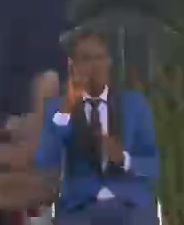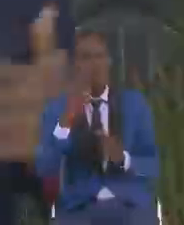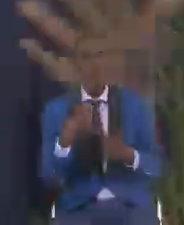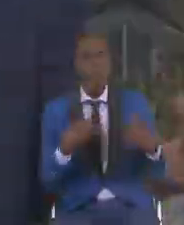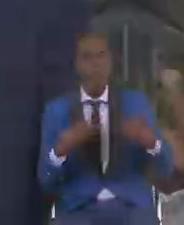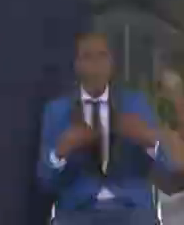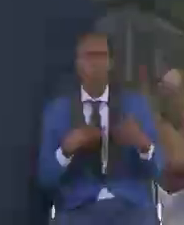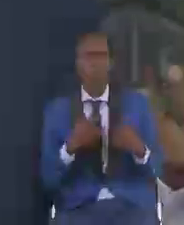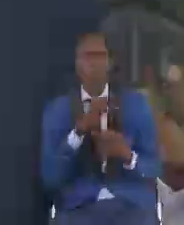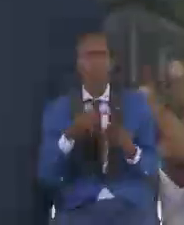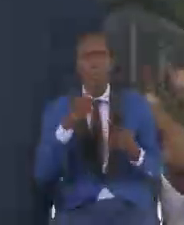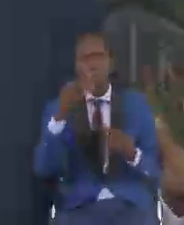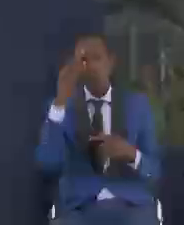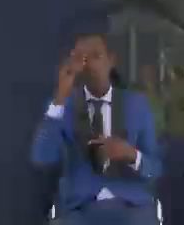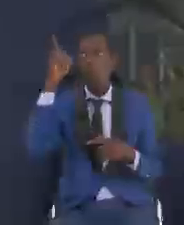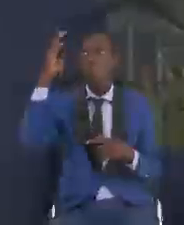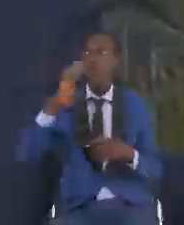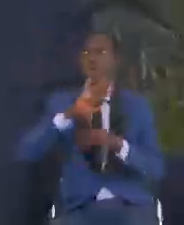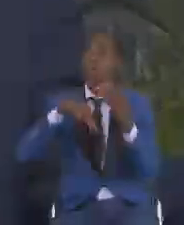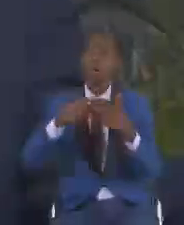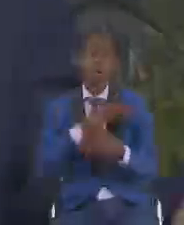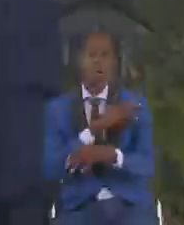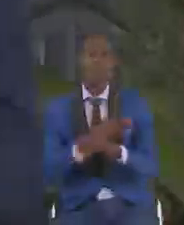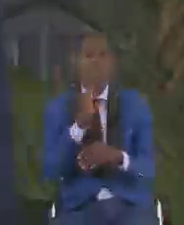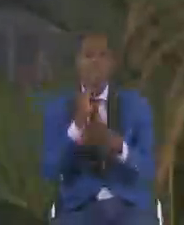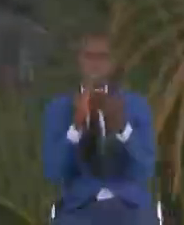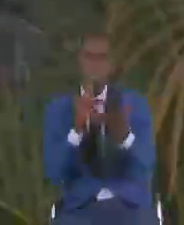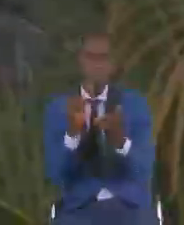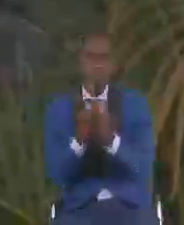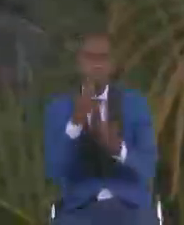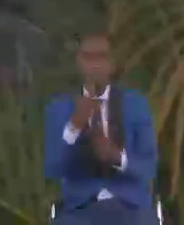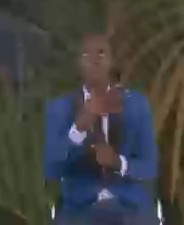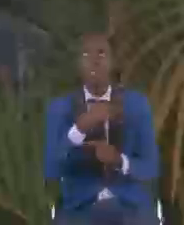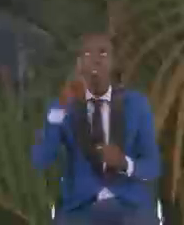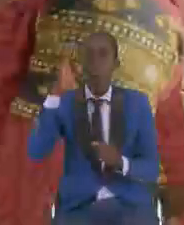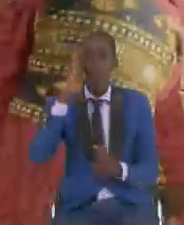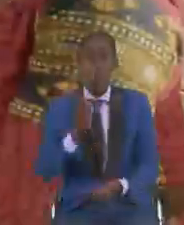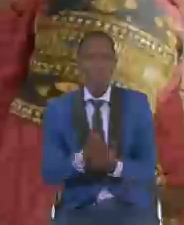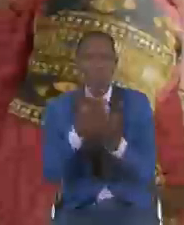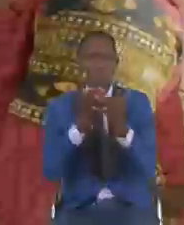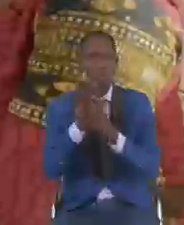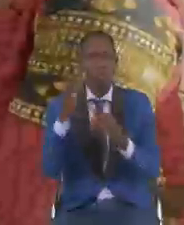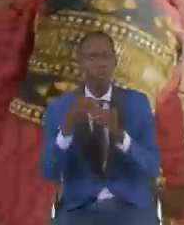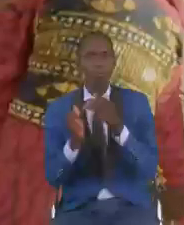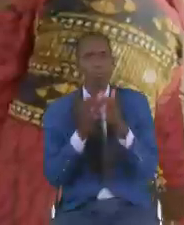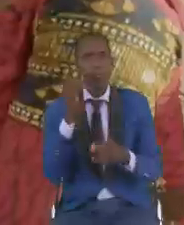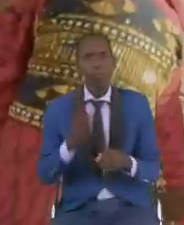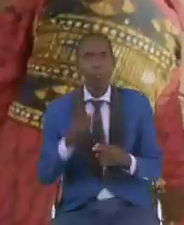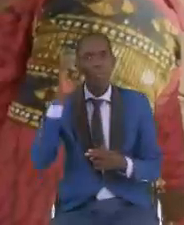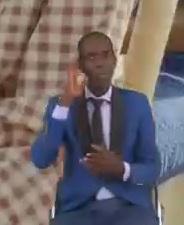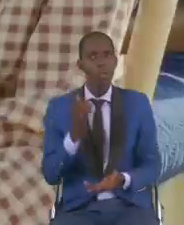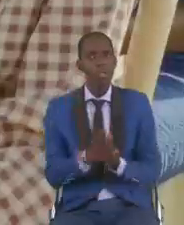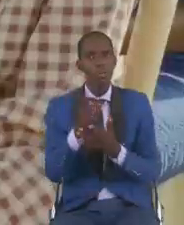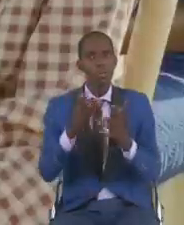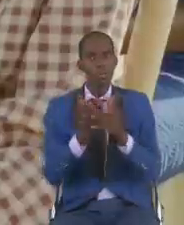the Almighty himself is there with you, and he will carry you through. He will carry you